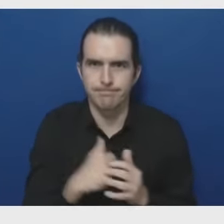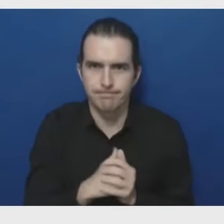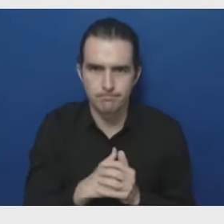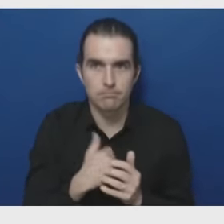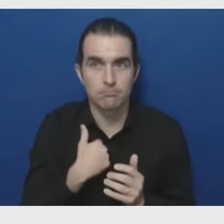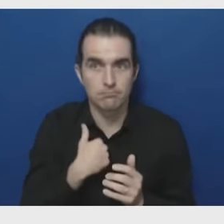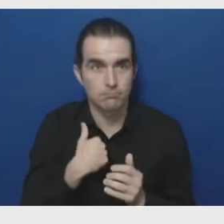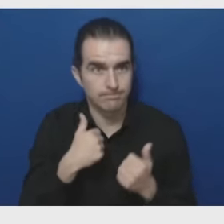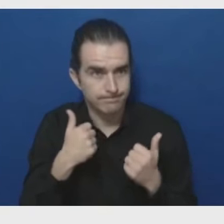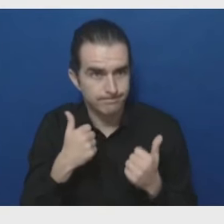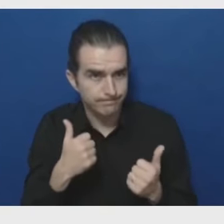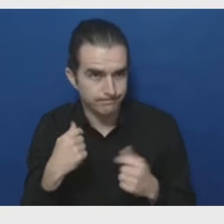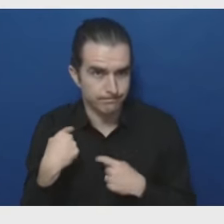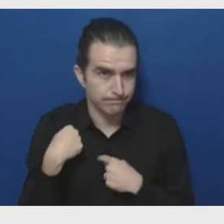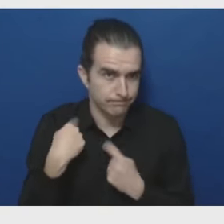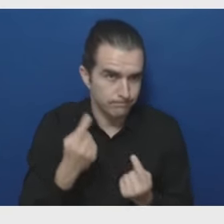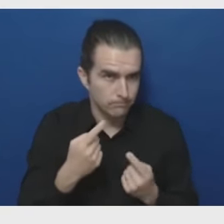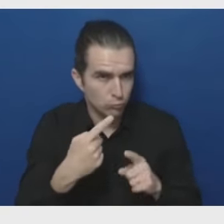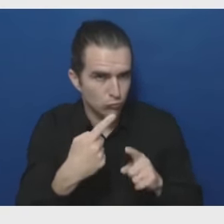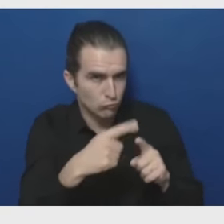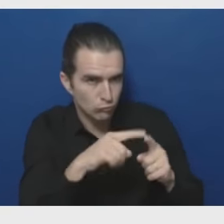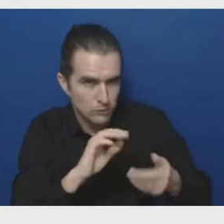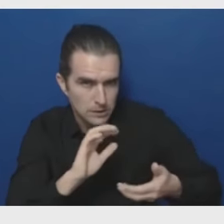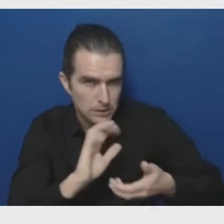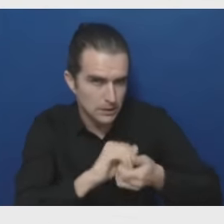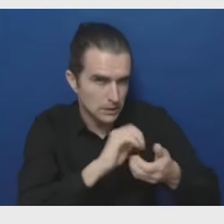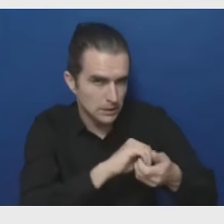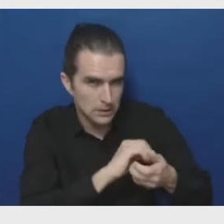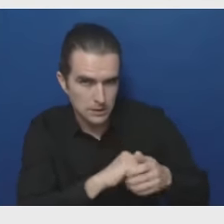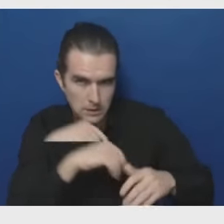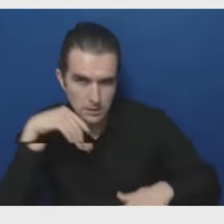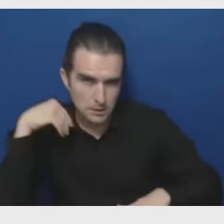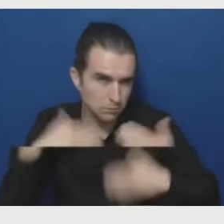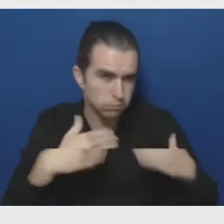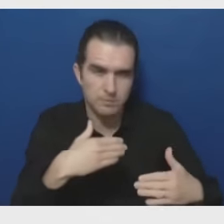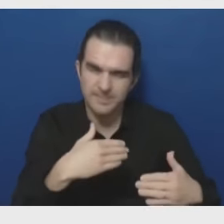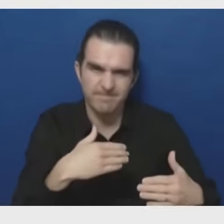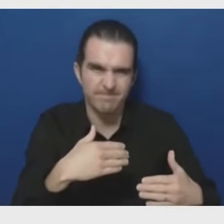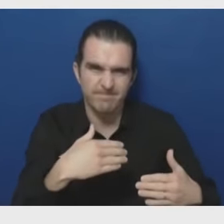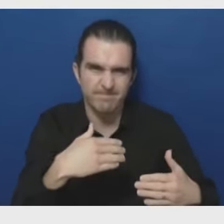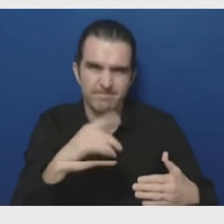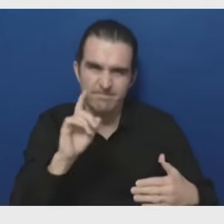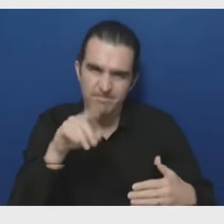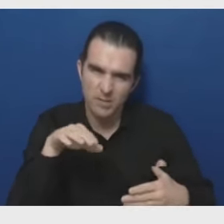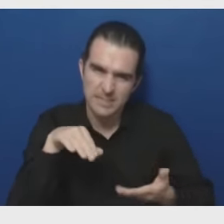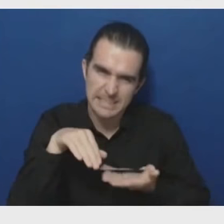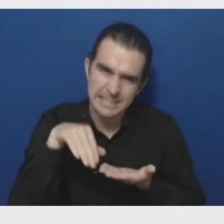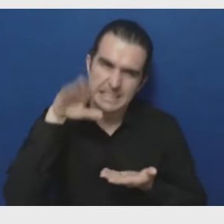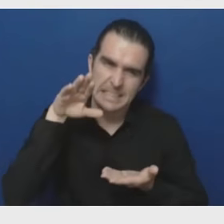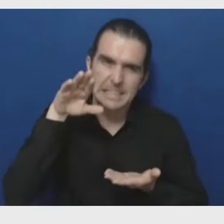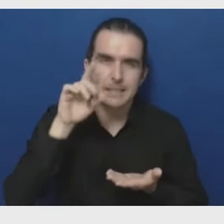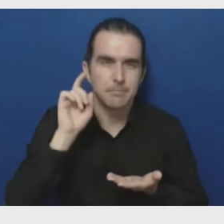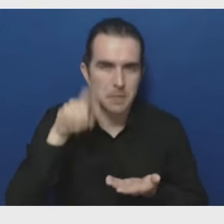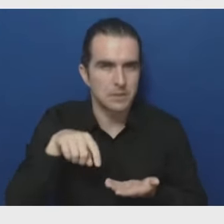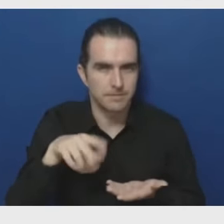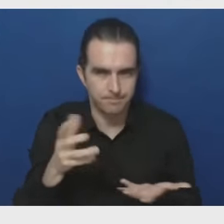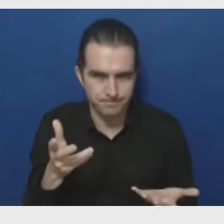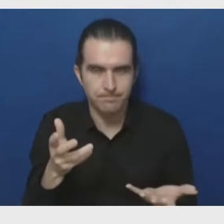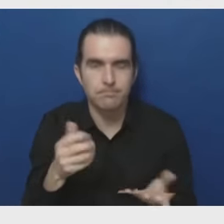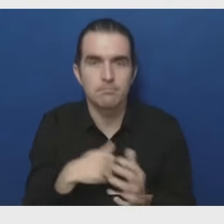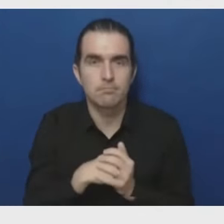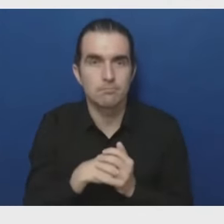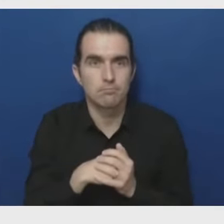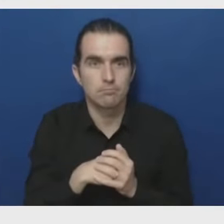messages: intergenerational justice is absolutely at the core of the efforts that we do. And so much of what we see